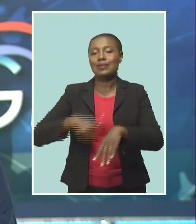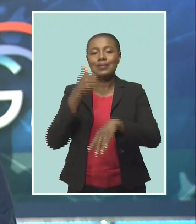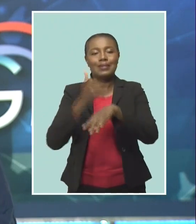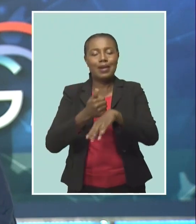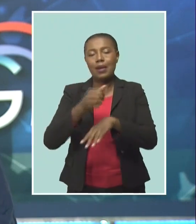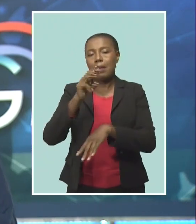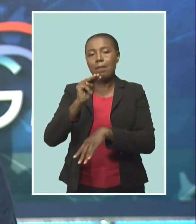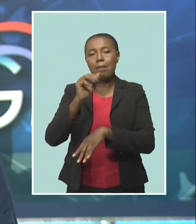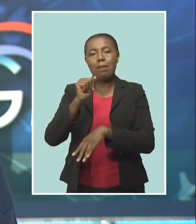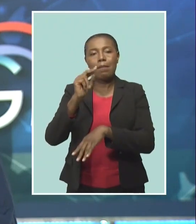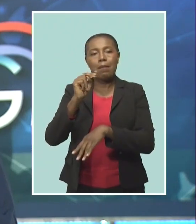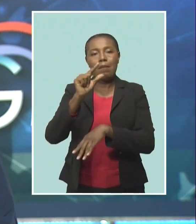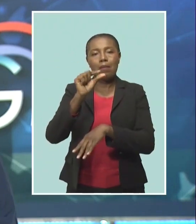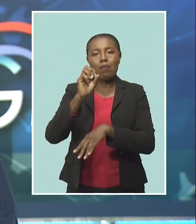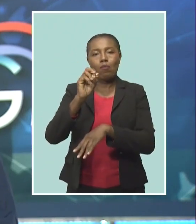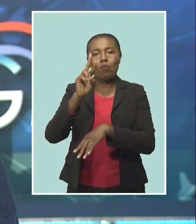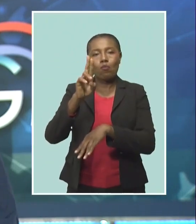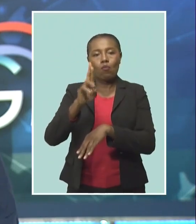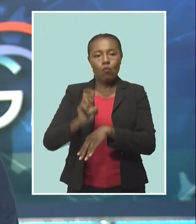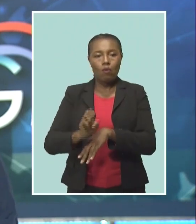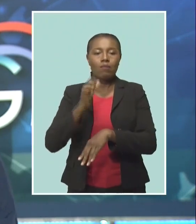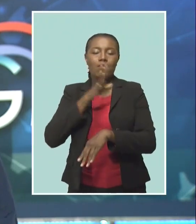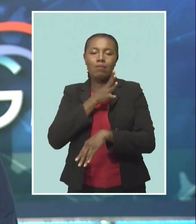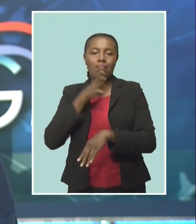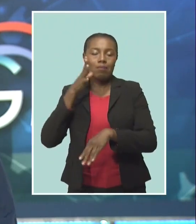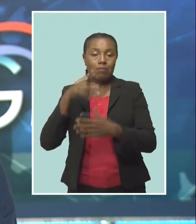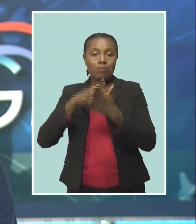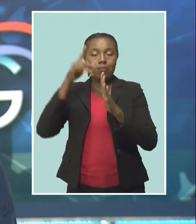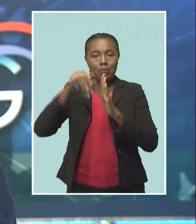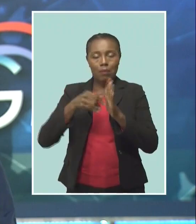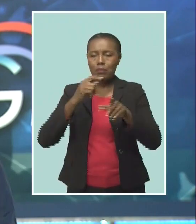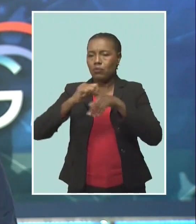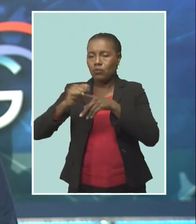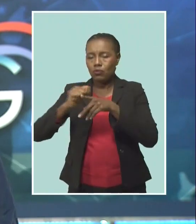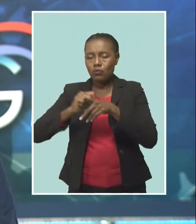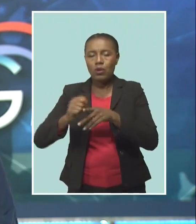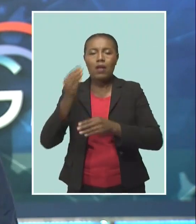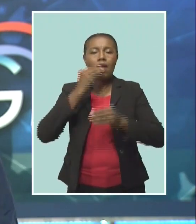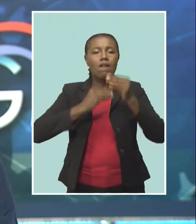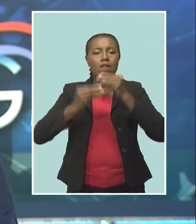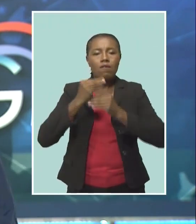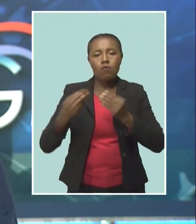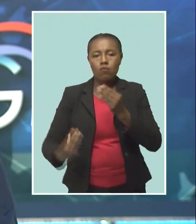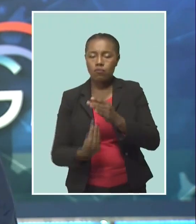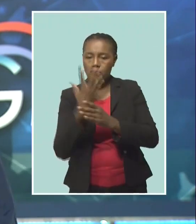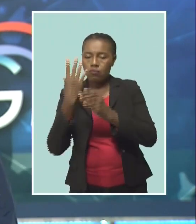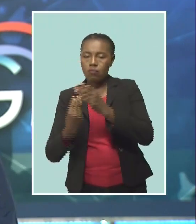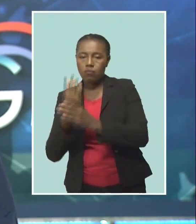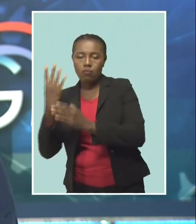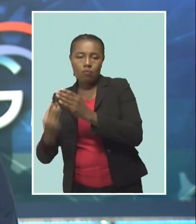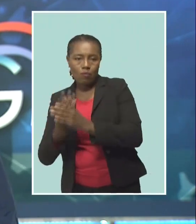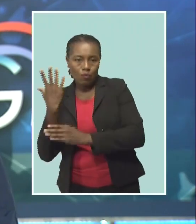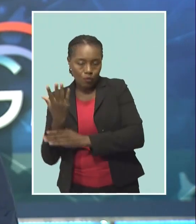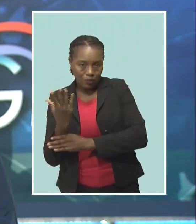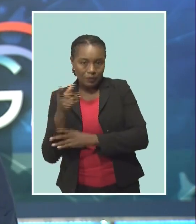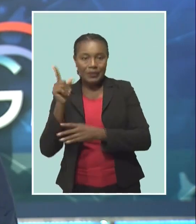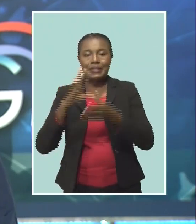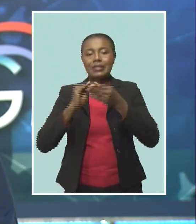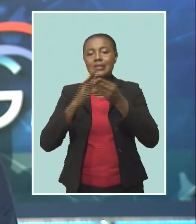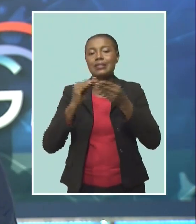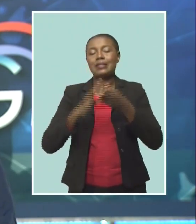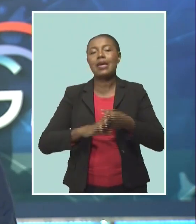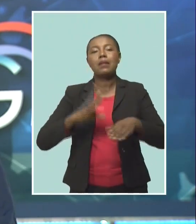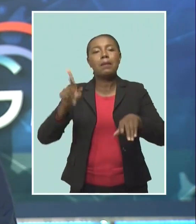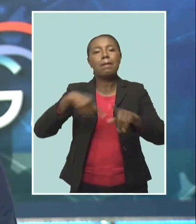Agricultural Project to train people with disabilities in food crop production. Mr. Wiltshire was speaking at the launch of the Month